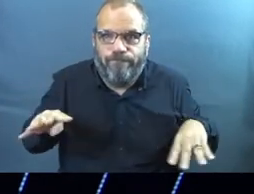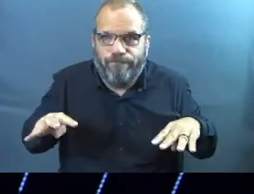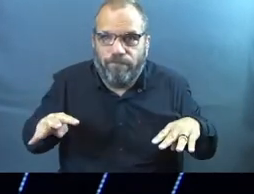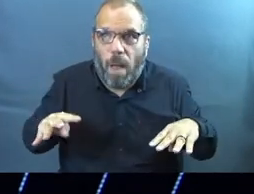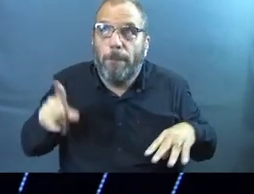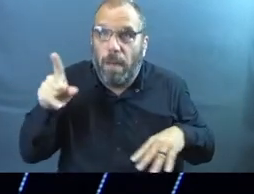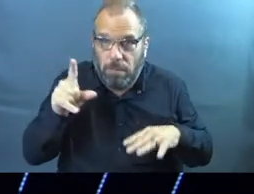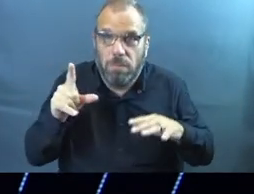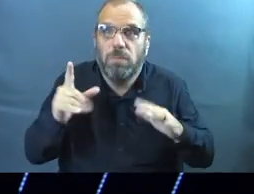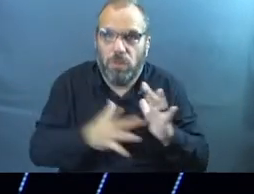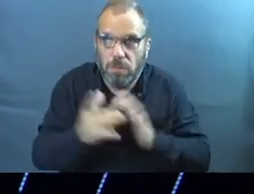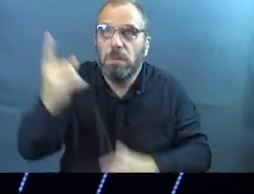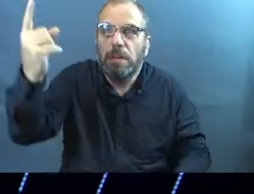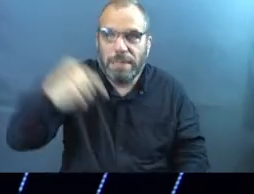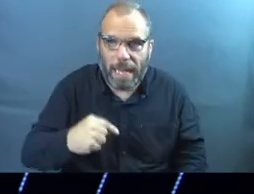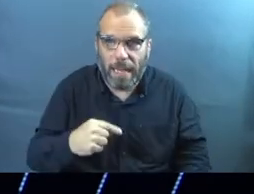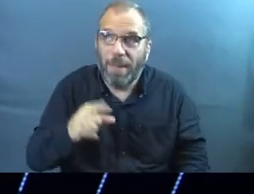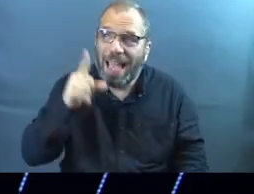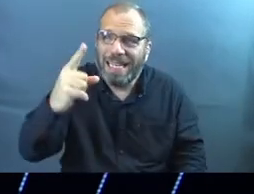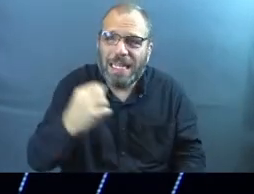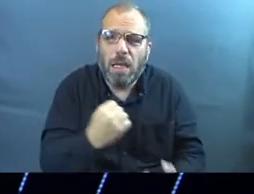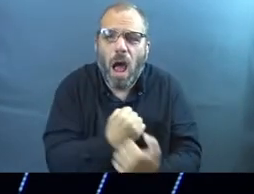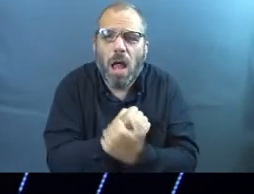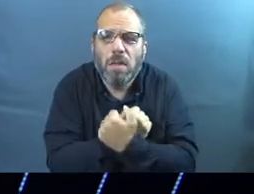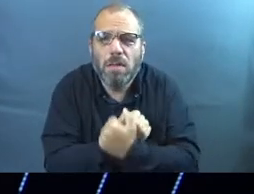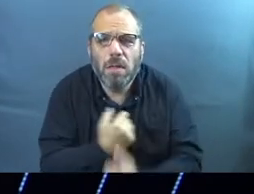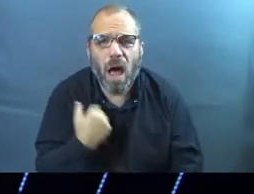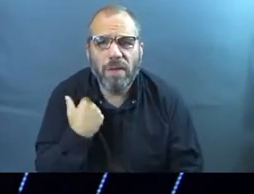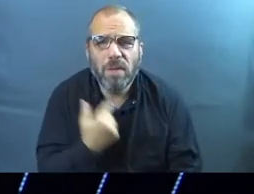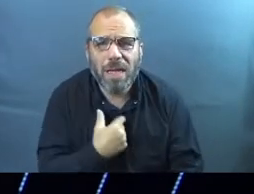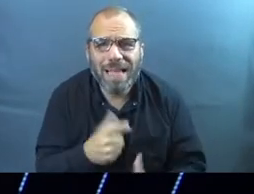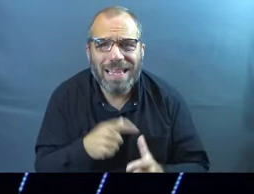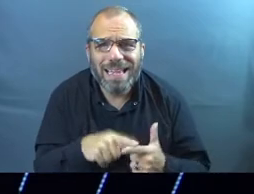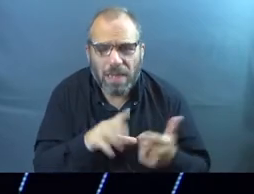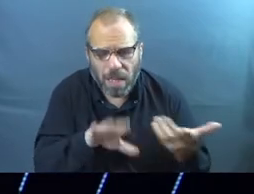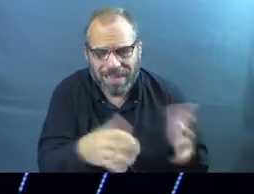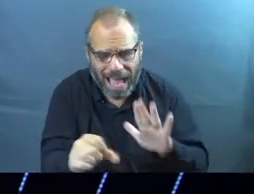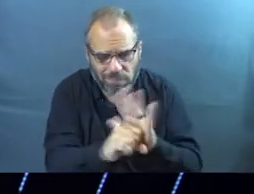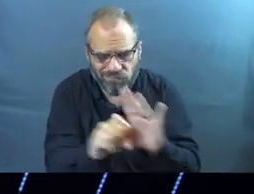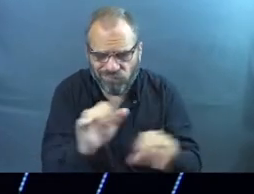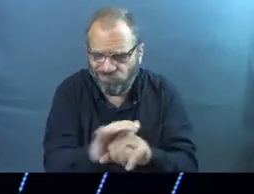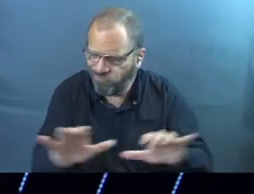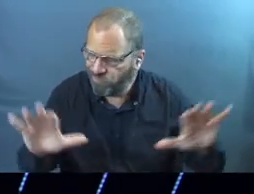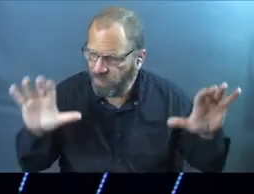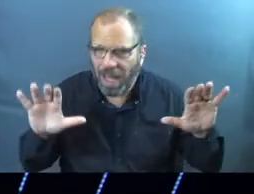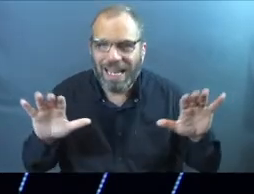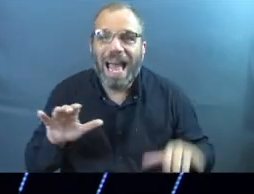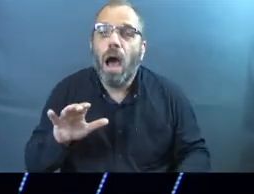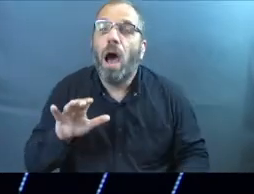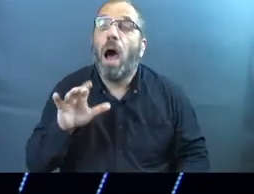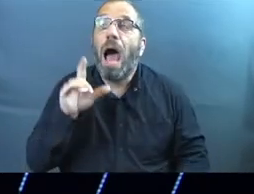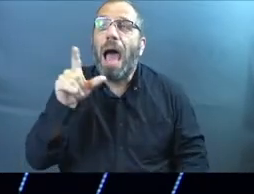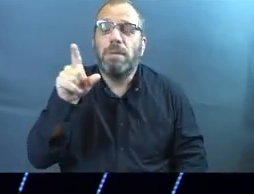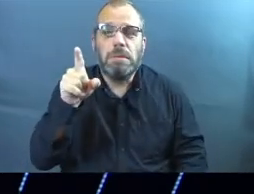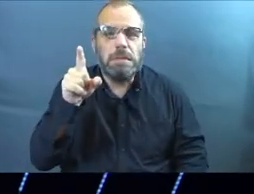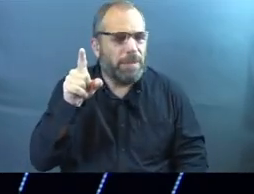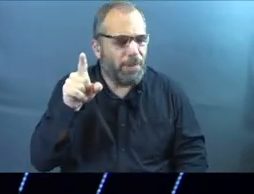did. And he loved us. And he died for us. And not only is he